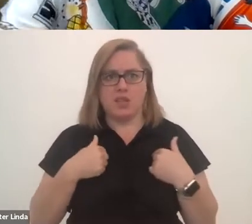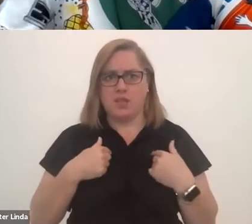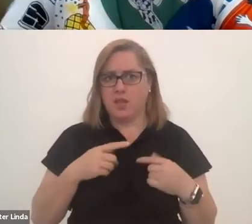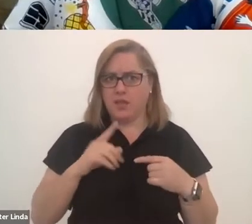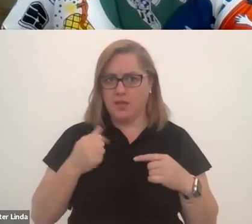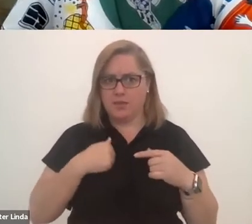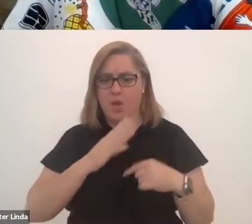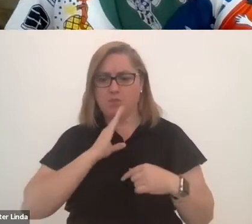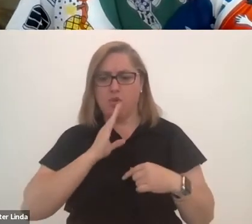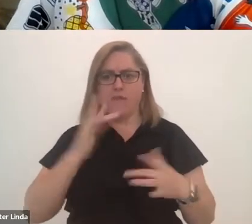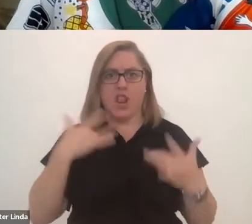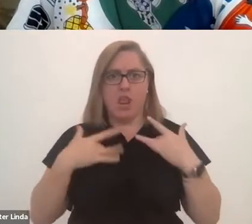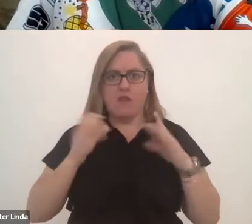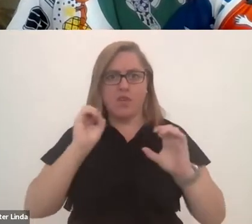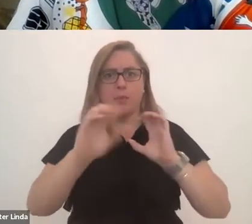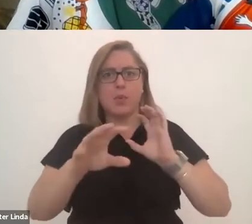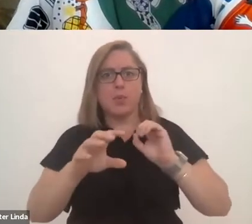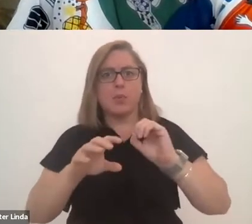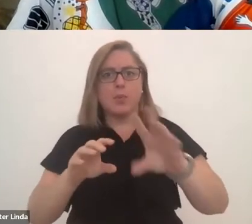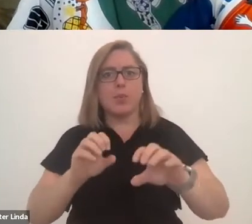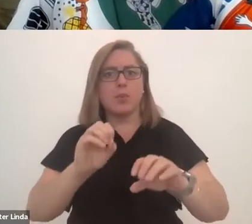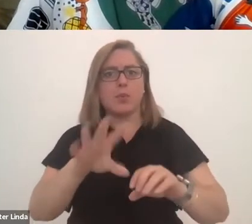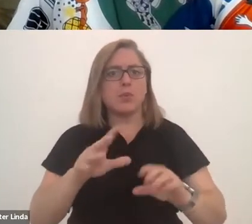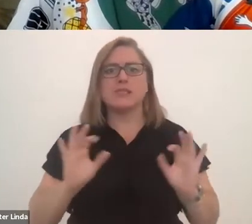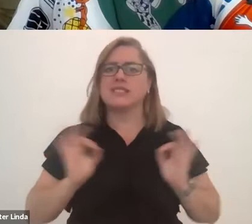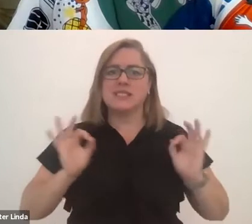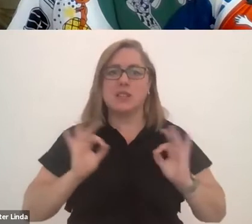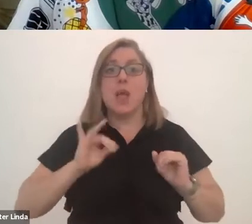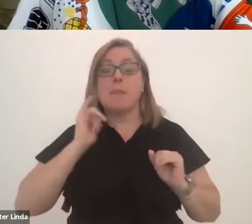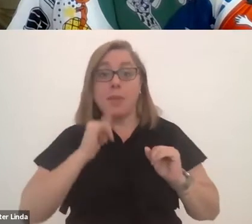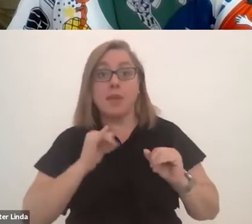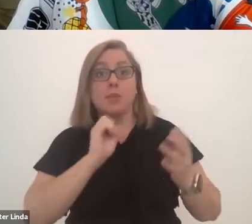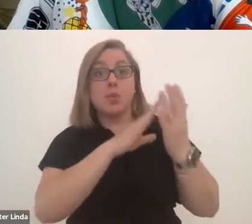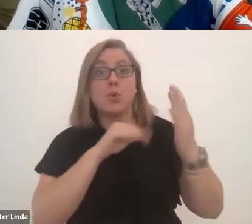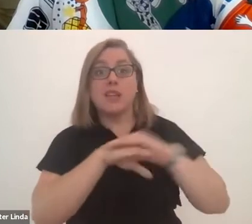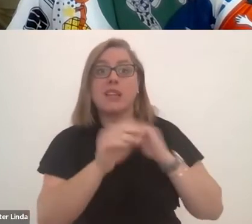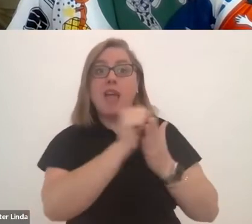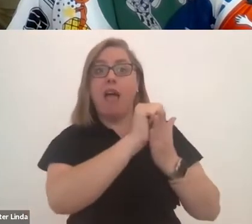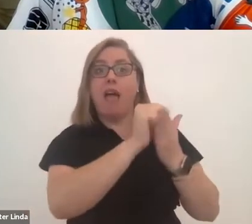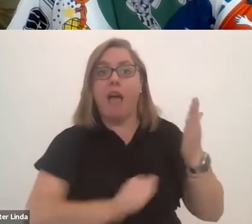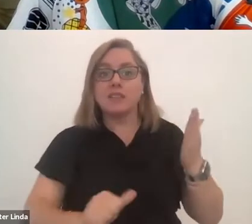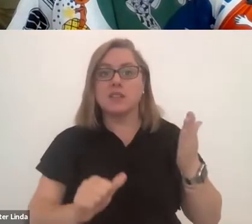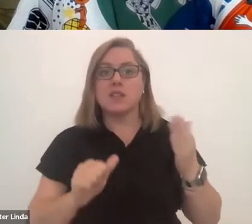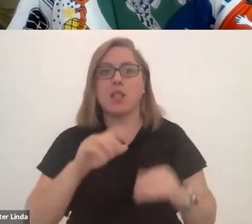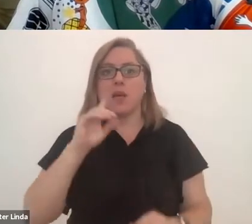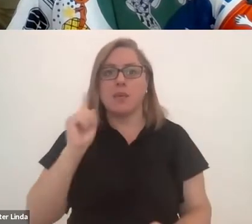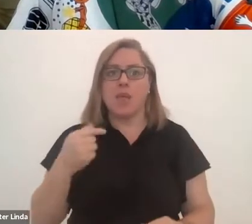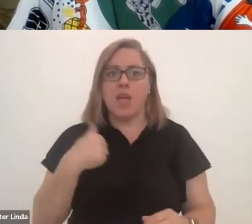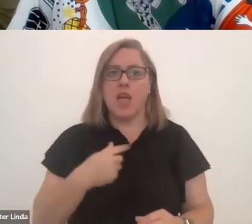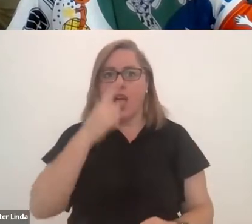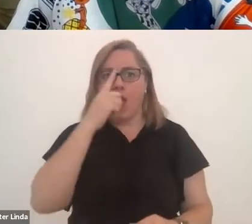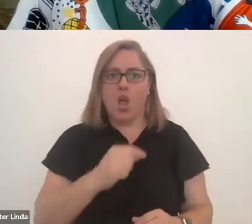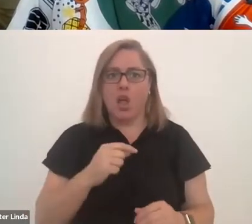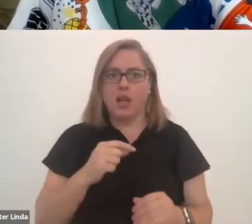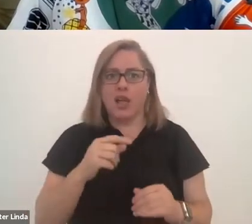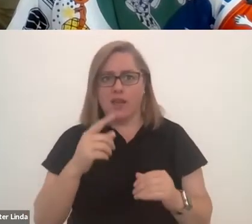lot of my private life out there. I might put them into pieces, into an actual article, but I have the ability to sit there and craft